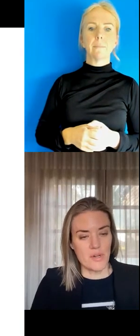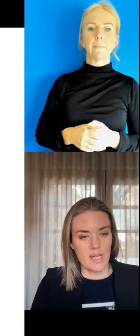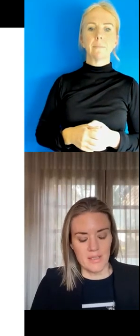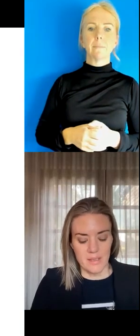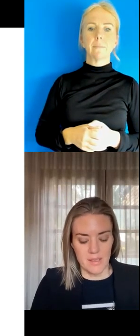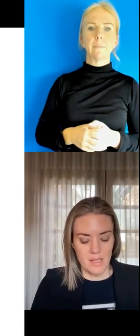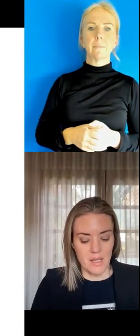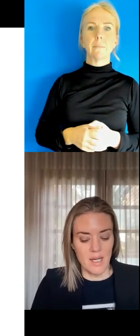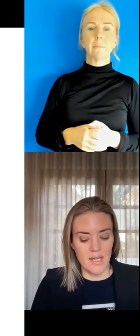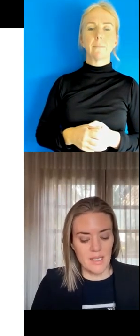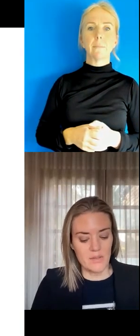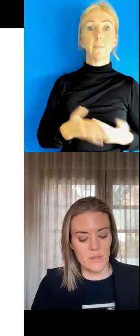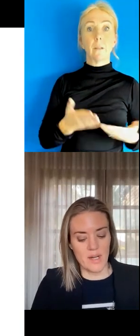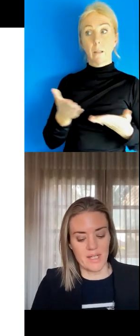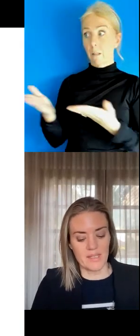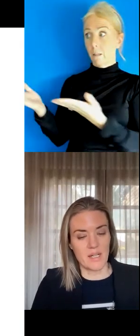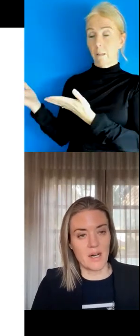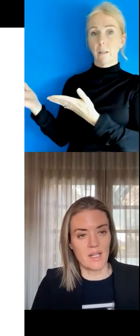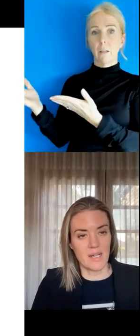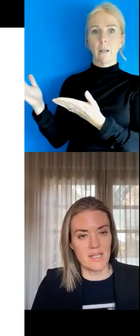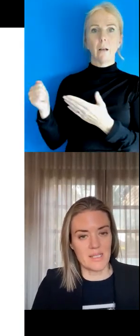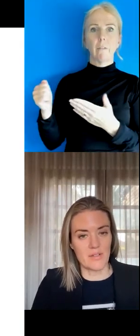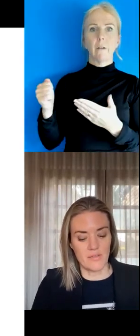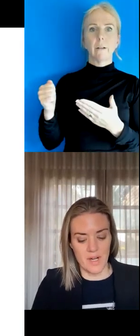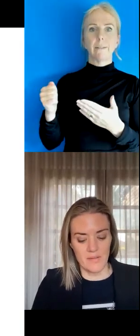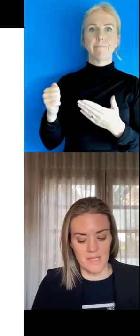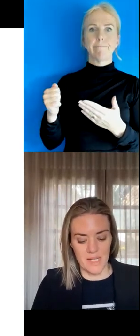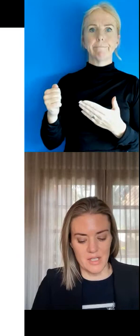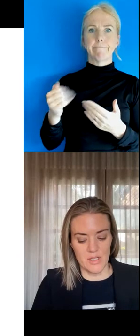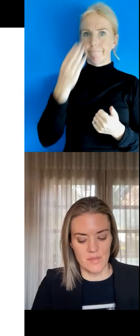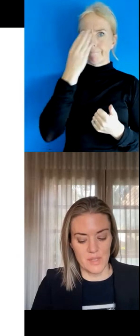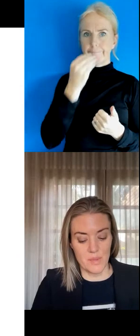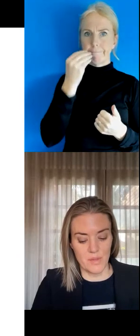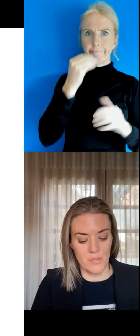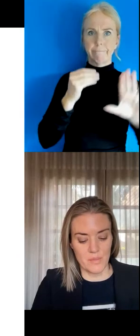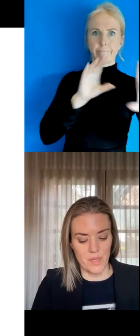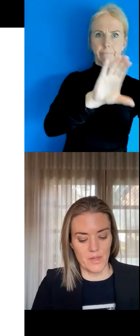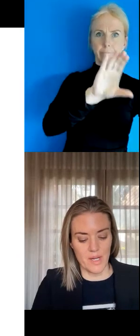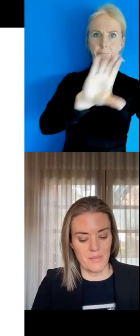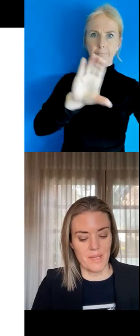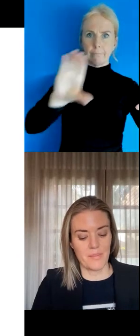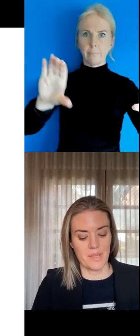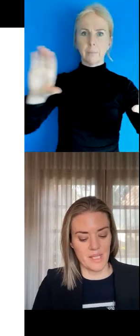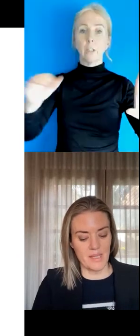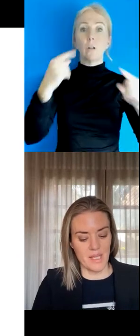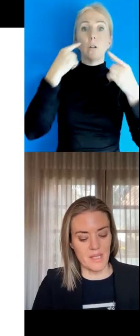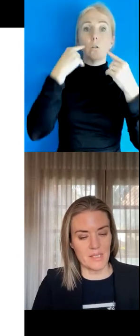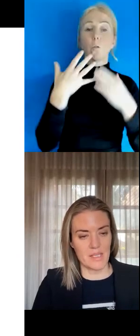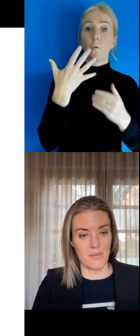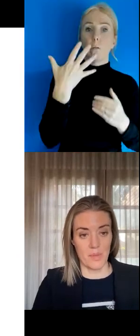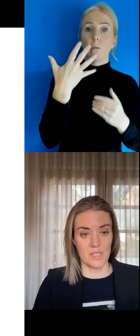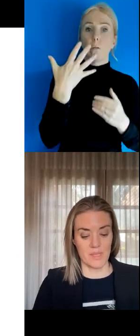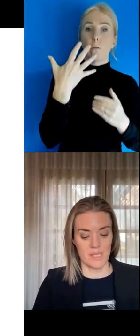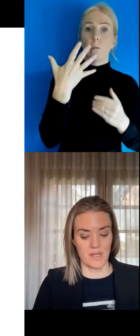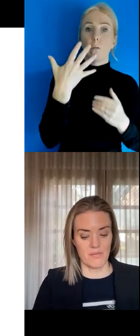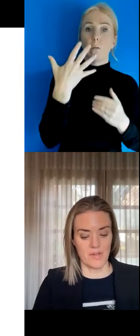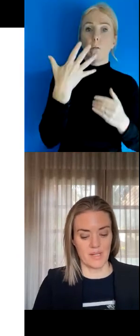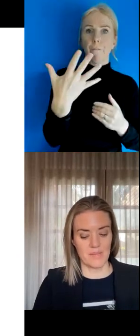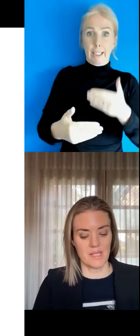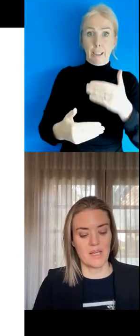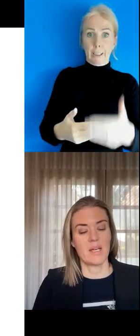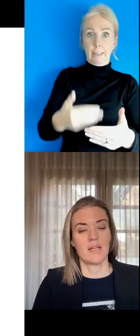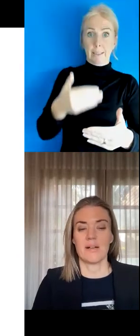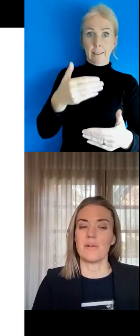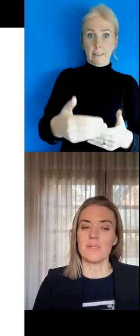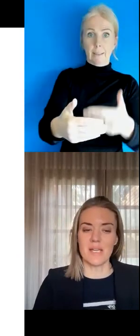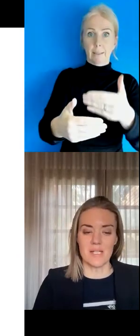On the screen is a high-level graphic that highlights the 5 stages of this recruitment program, and beneath that, the approximate